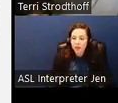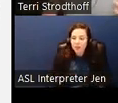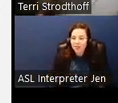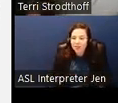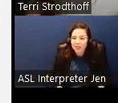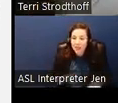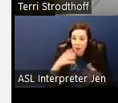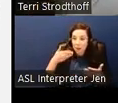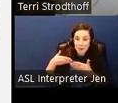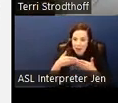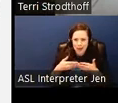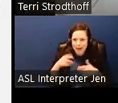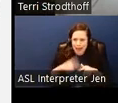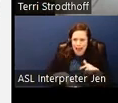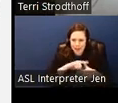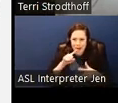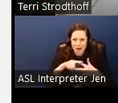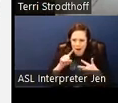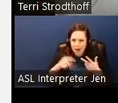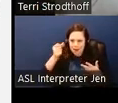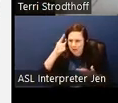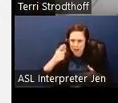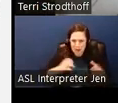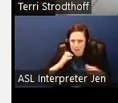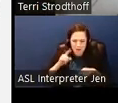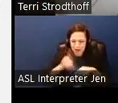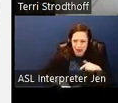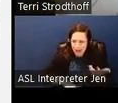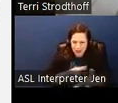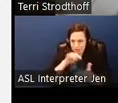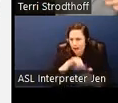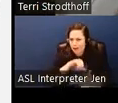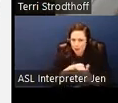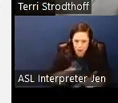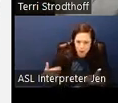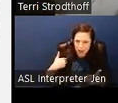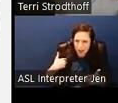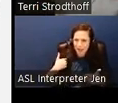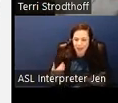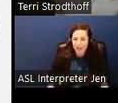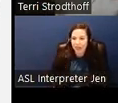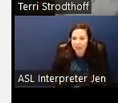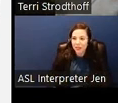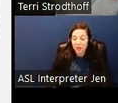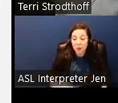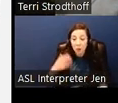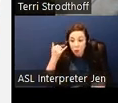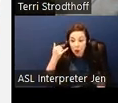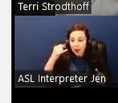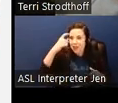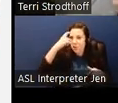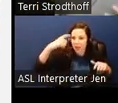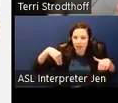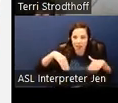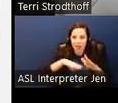have any of those interpretations. It's not even possible to have those interpretations because that part of our brain is not online. We're